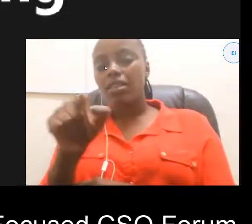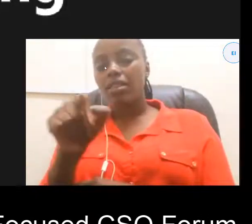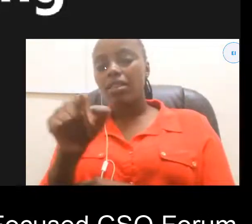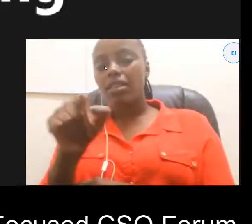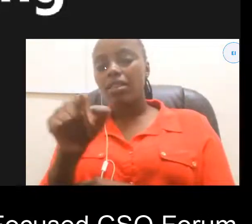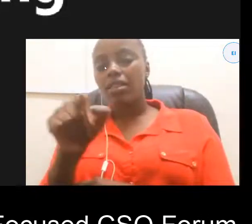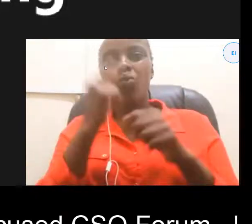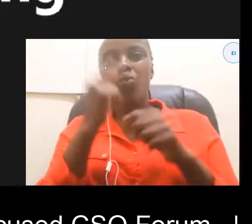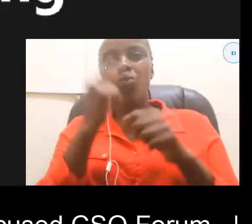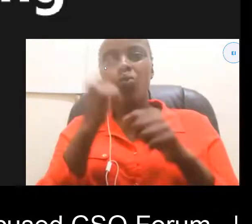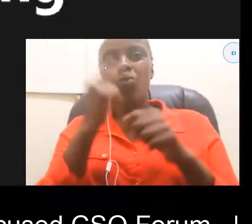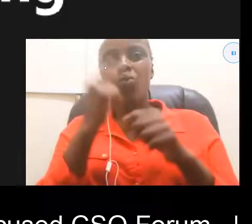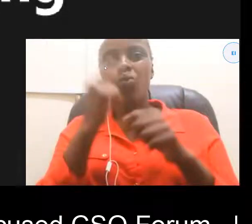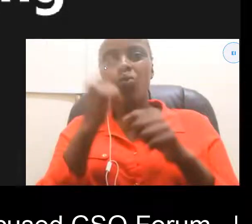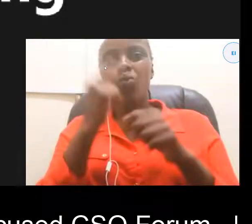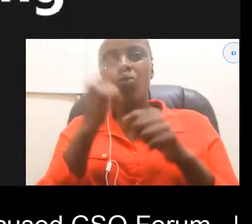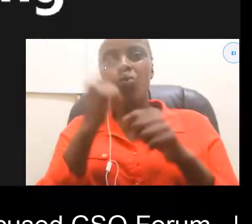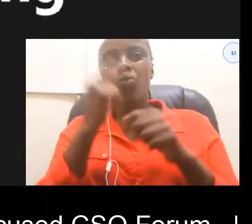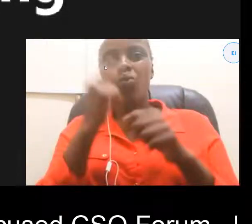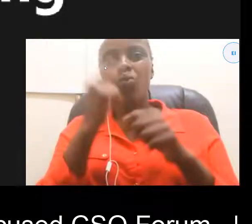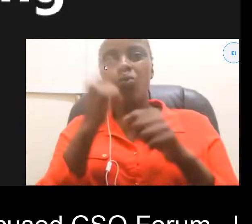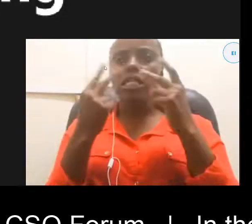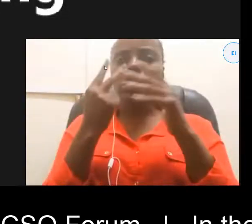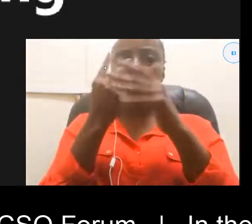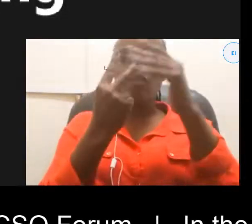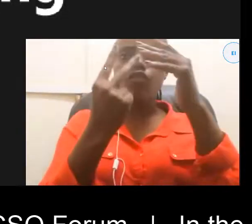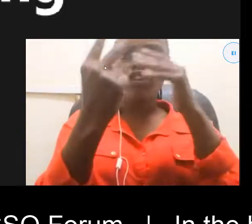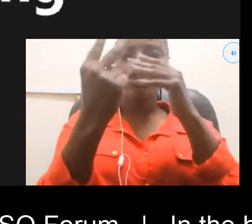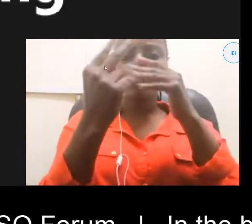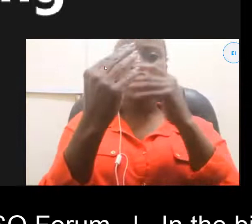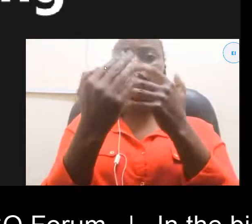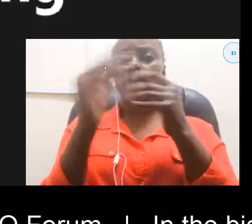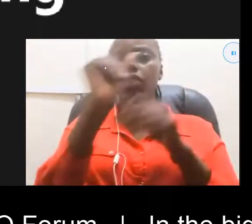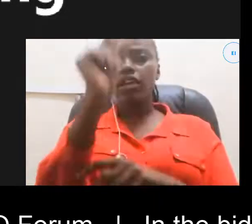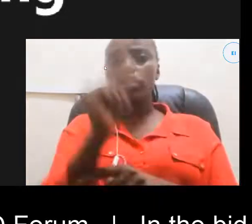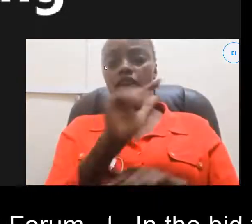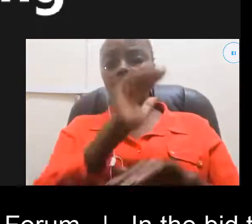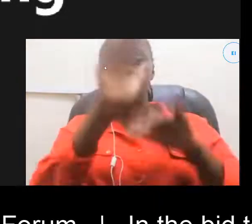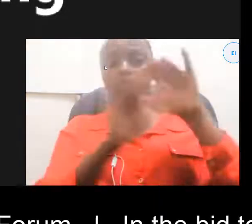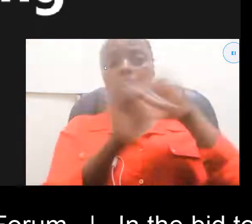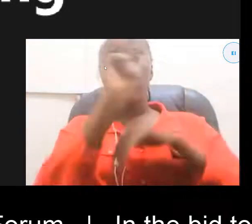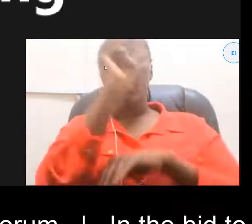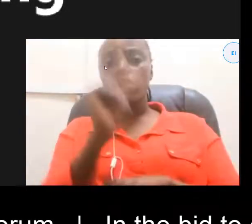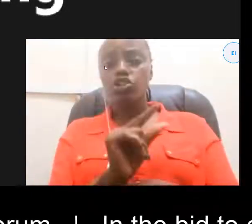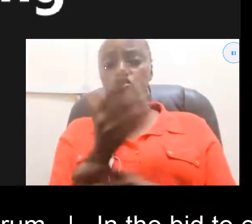do we envision, regional sub-regional engagements?